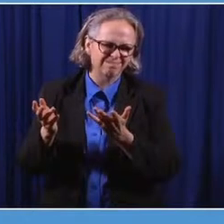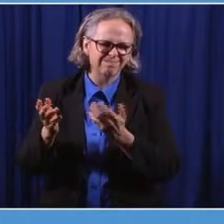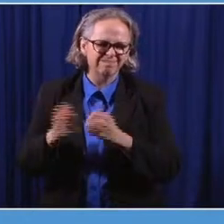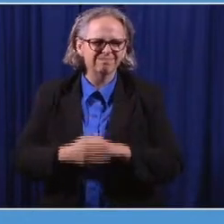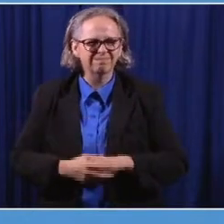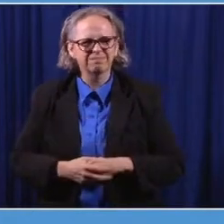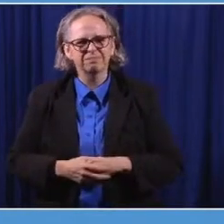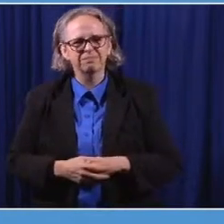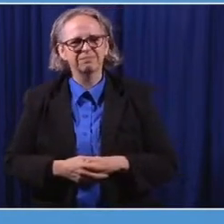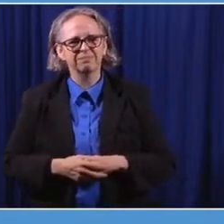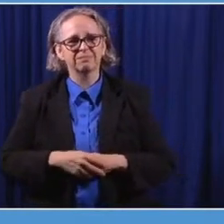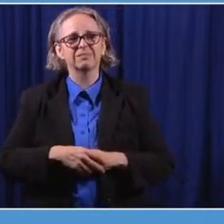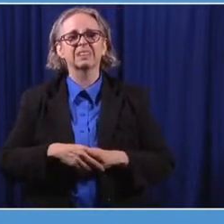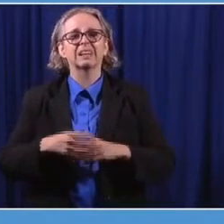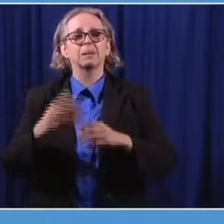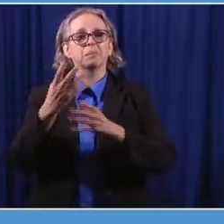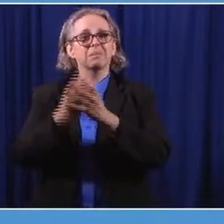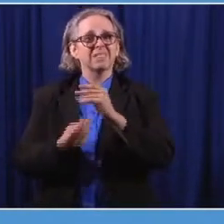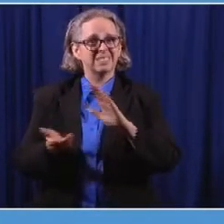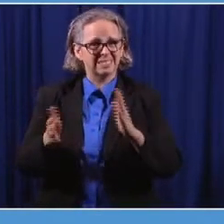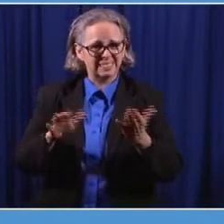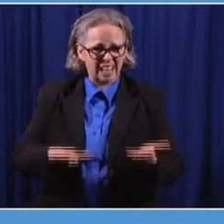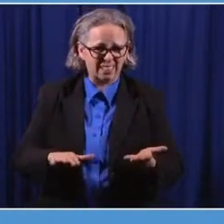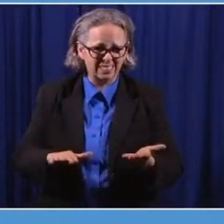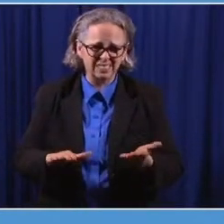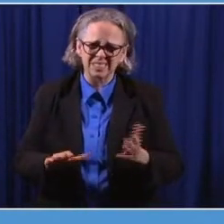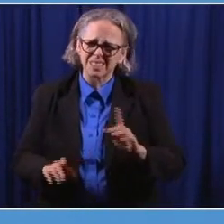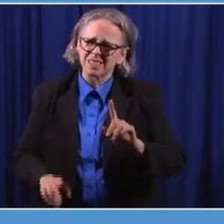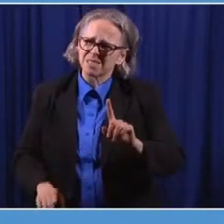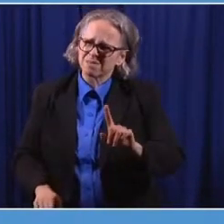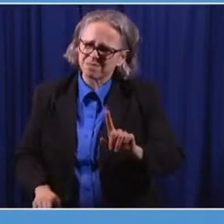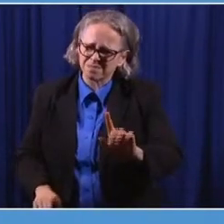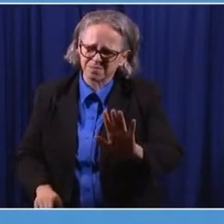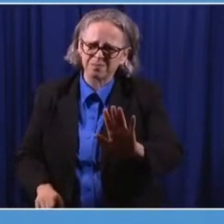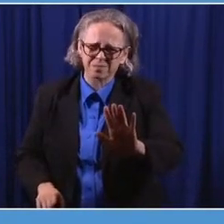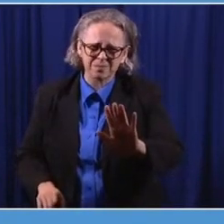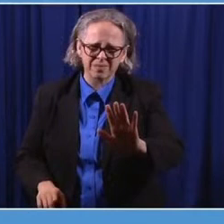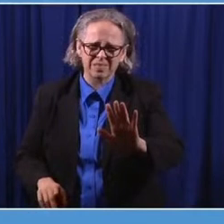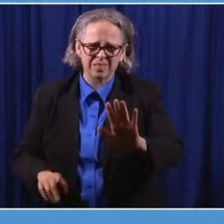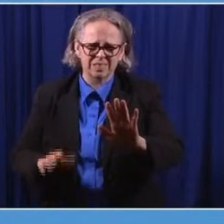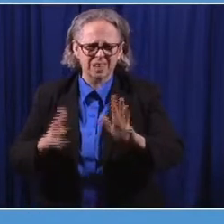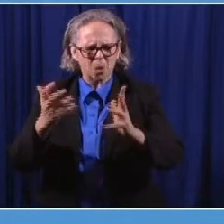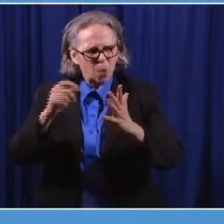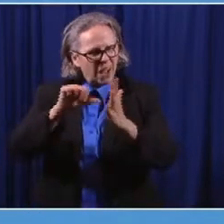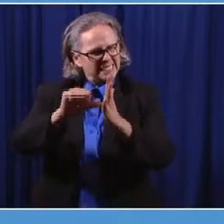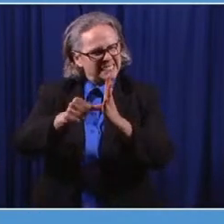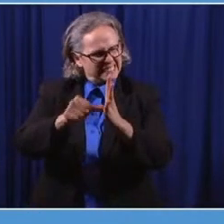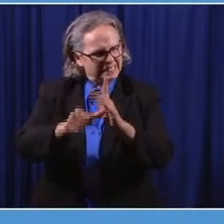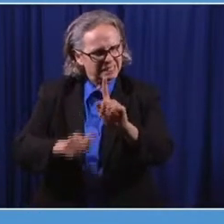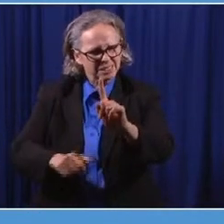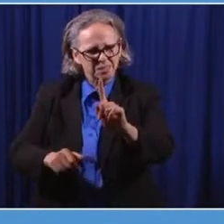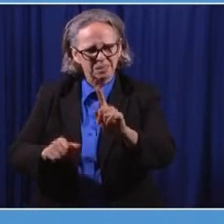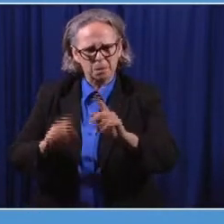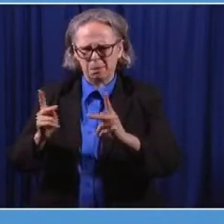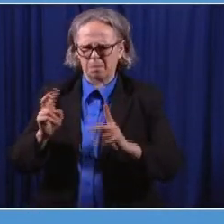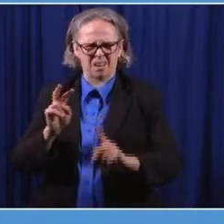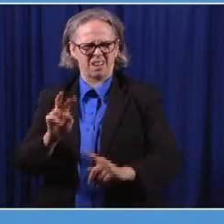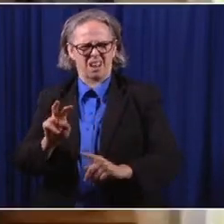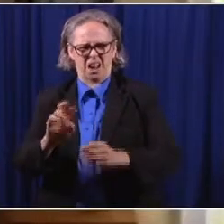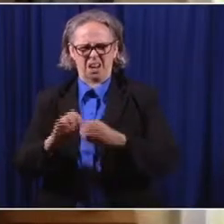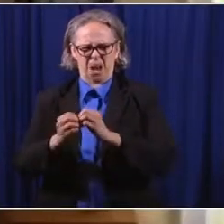Deaths, and I would just remind people, because we have questions about the deaths, and people look at these numbers, and with the